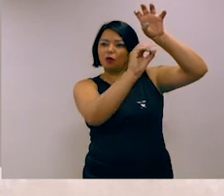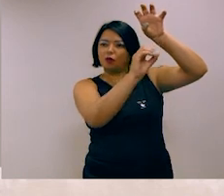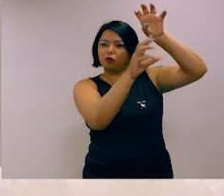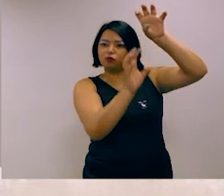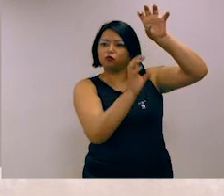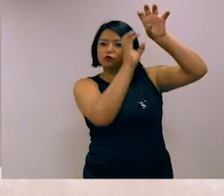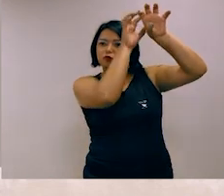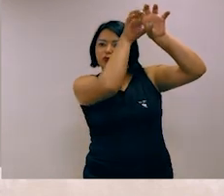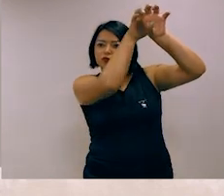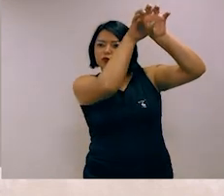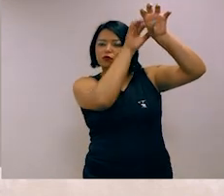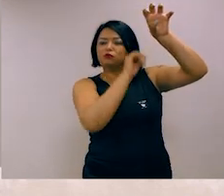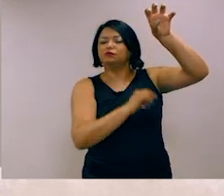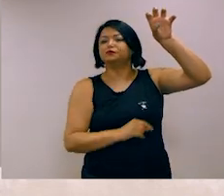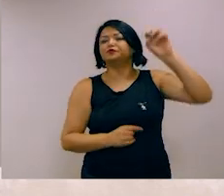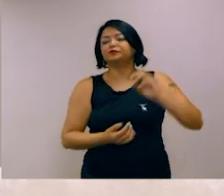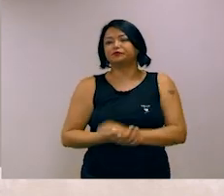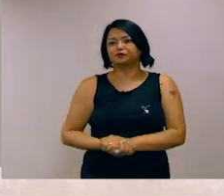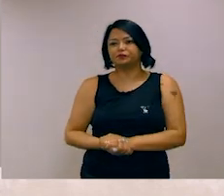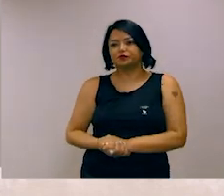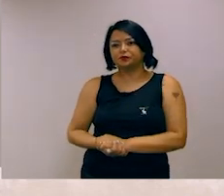Can I have the laser point?